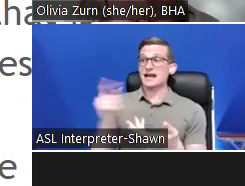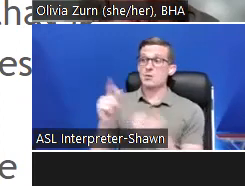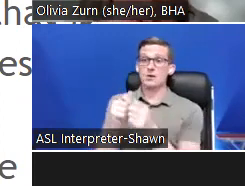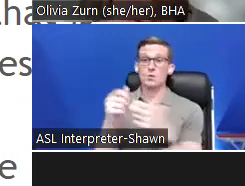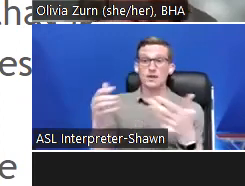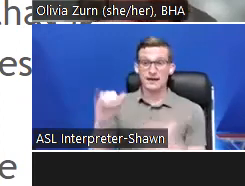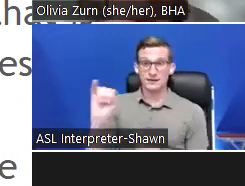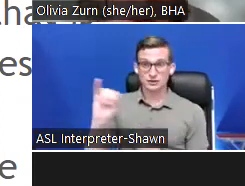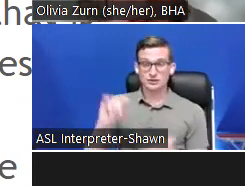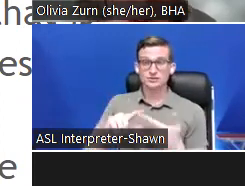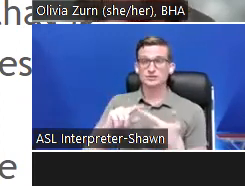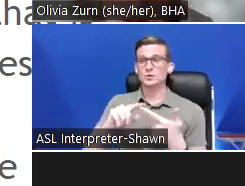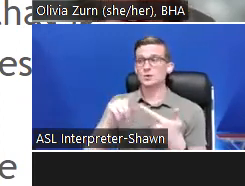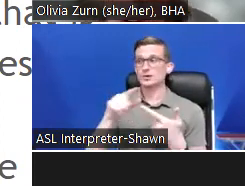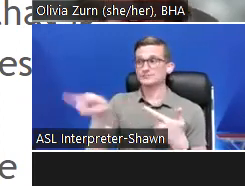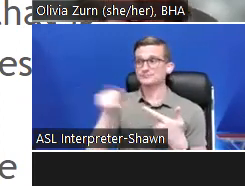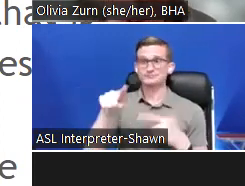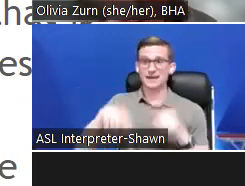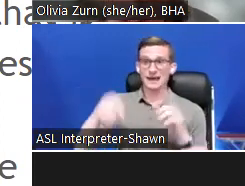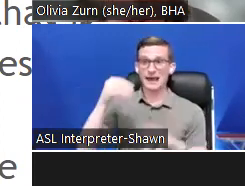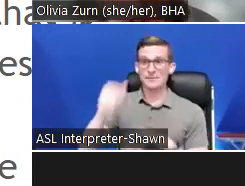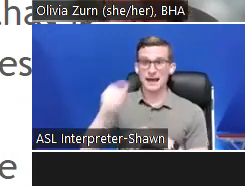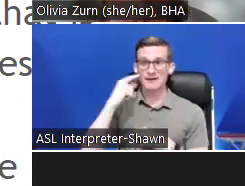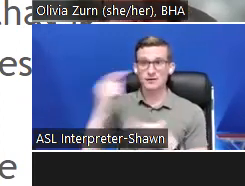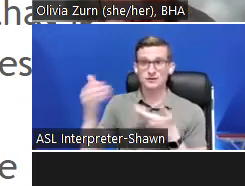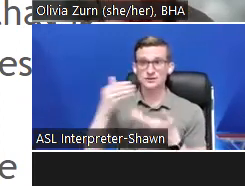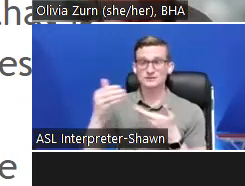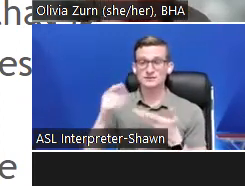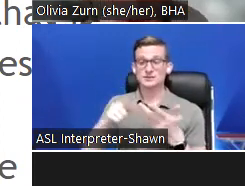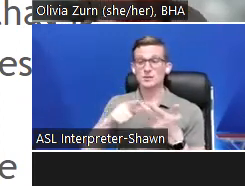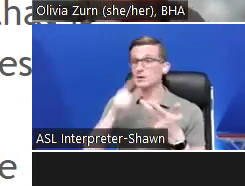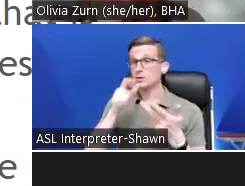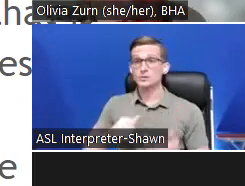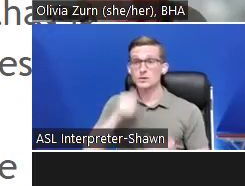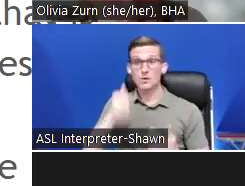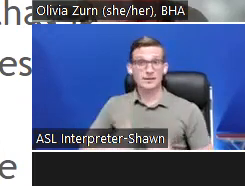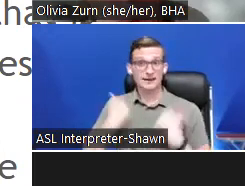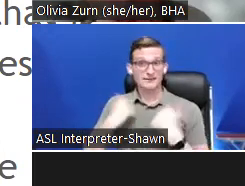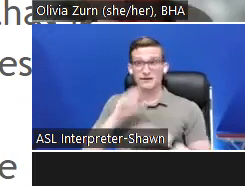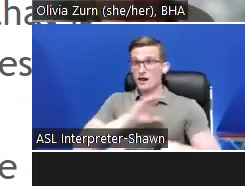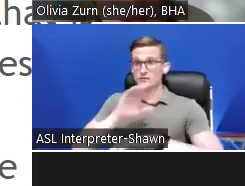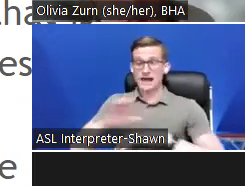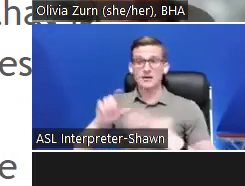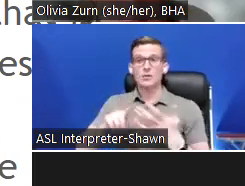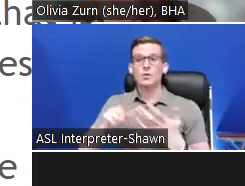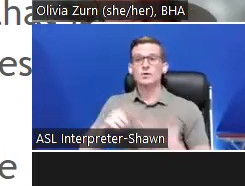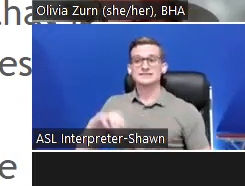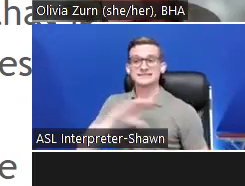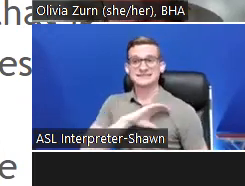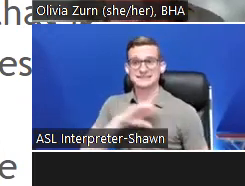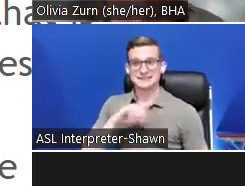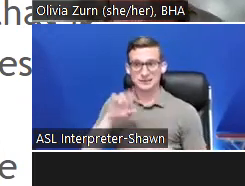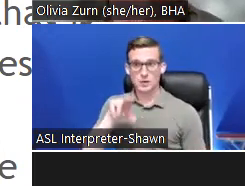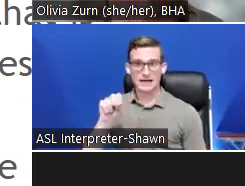for services, as well as anyone that is not a Colorado resident or does not hold citizenship in the United States. These services